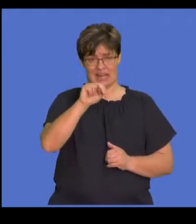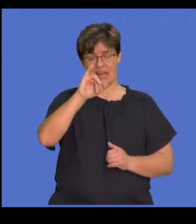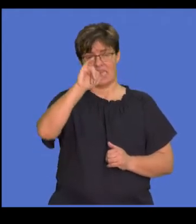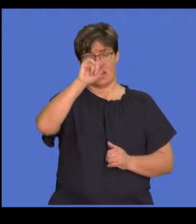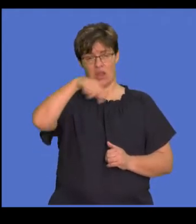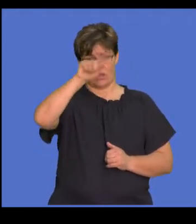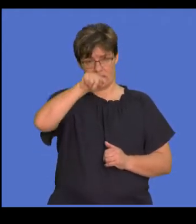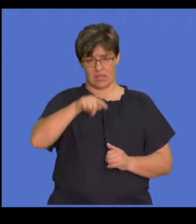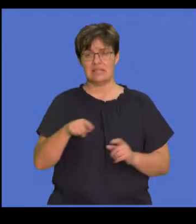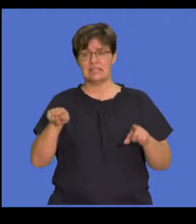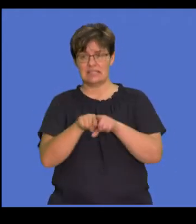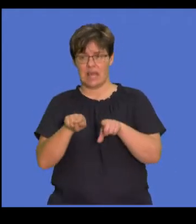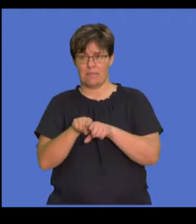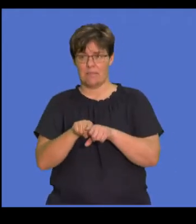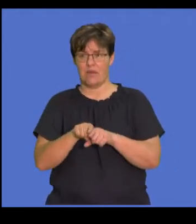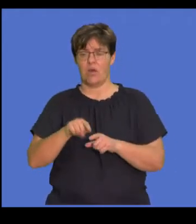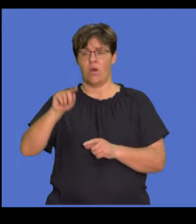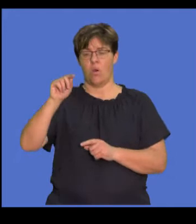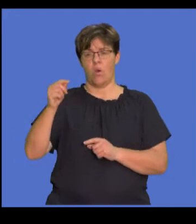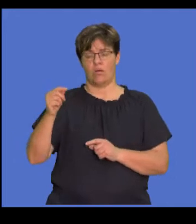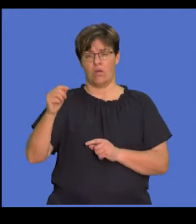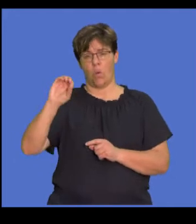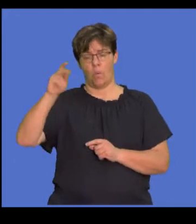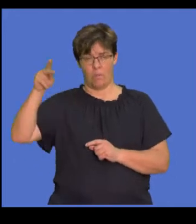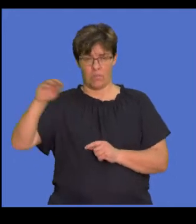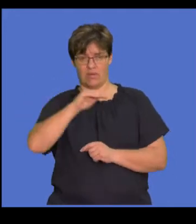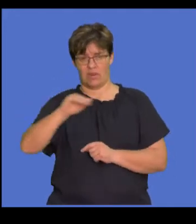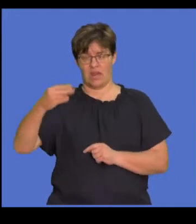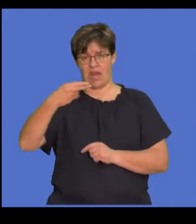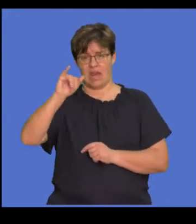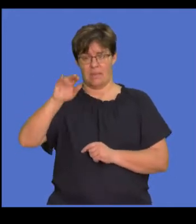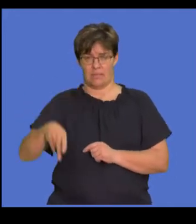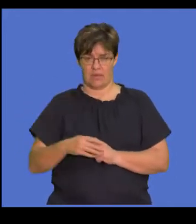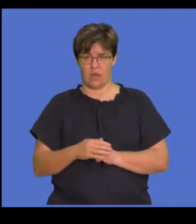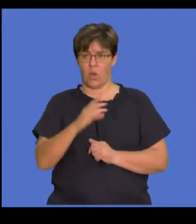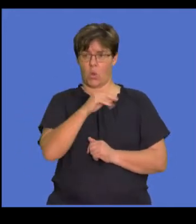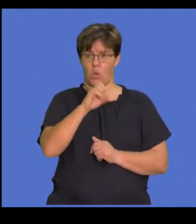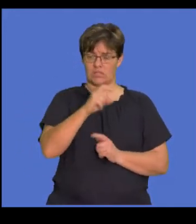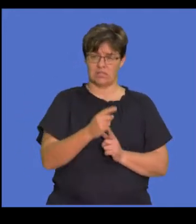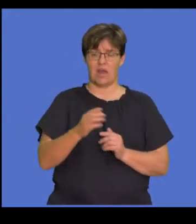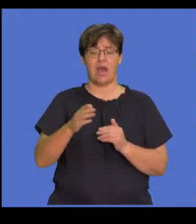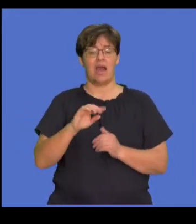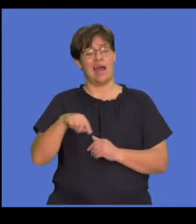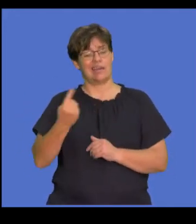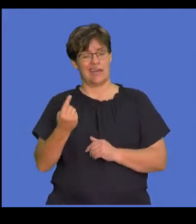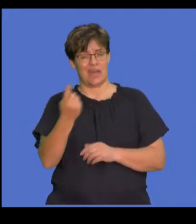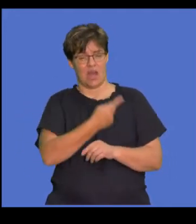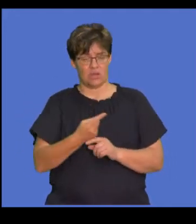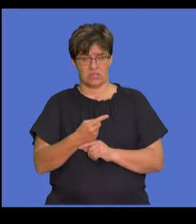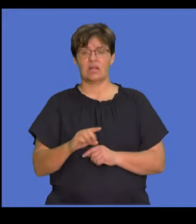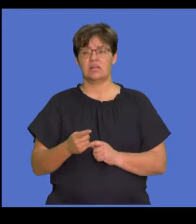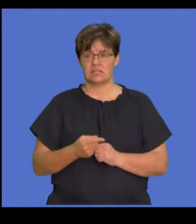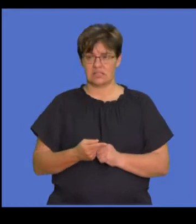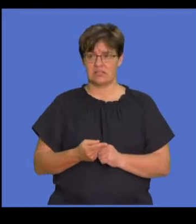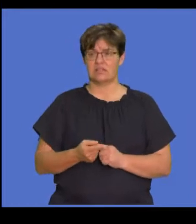over hell is the same as opposite over hypotenuse. Cos theta, another hour.